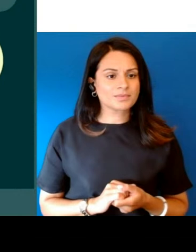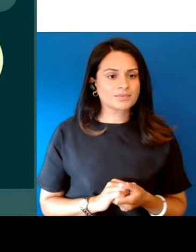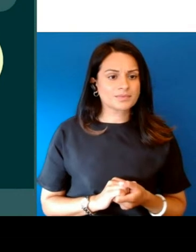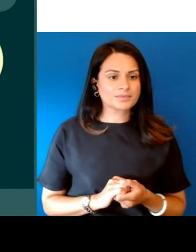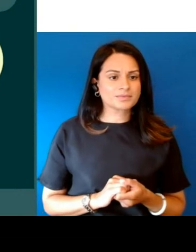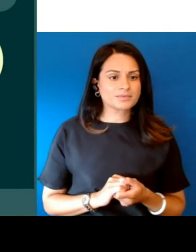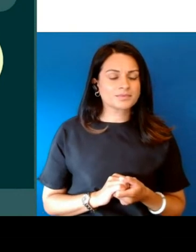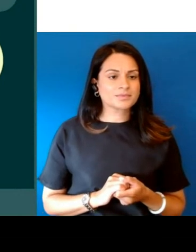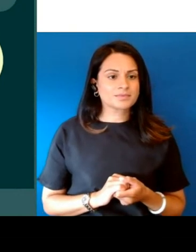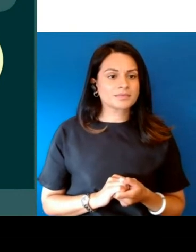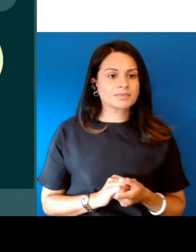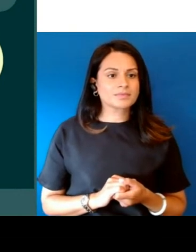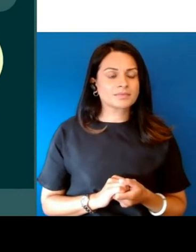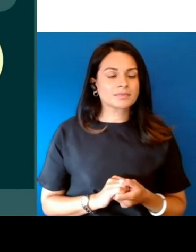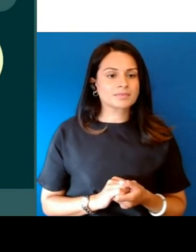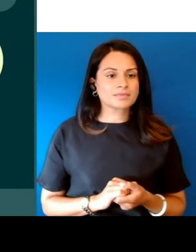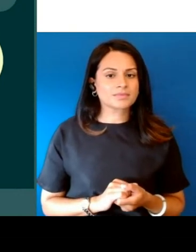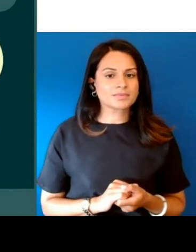this